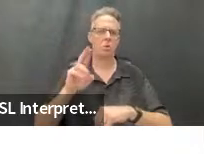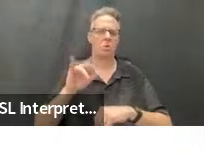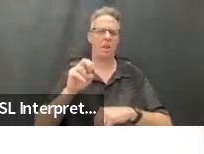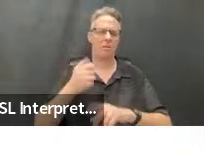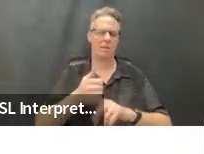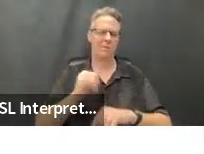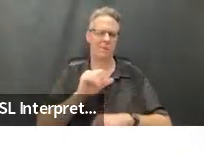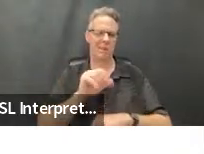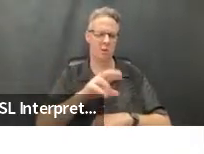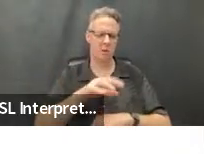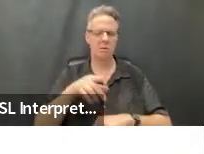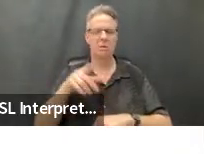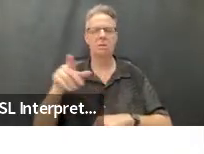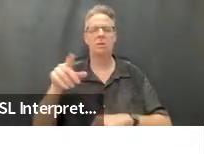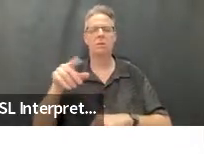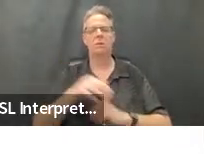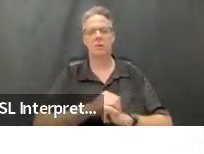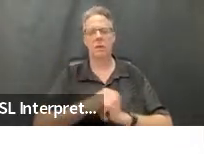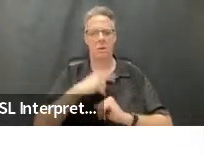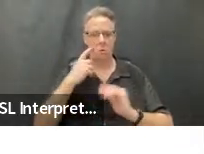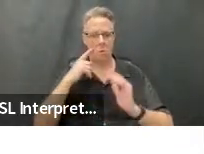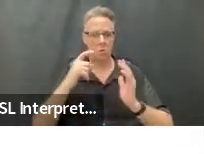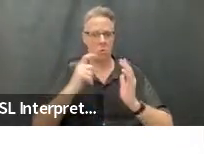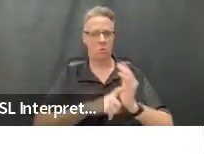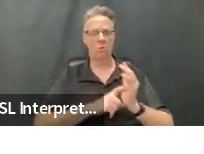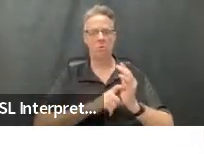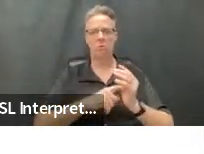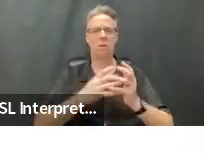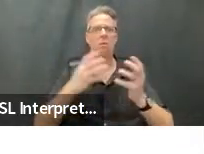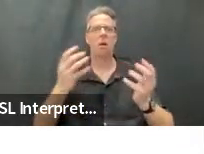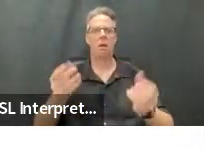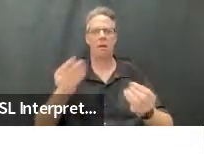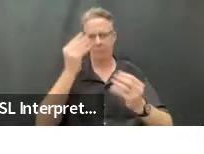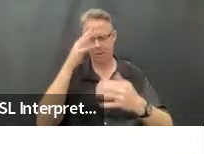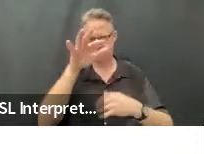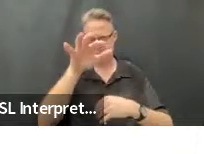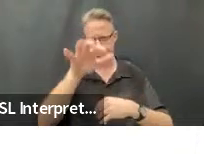in Oregon. Of notice, I know there's a lot of information on here,